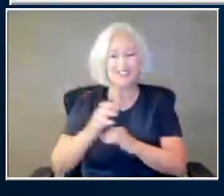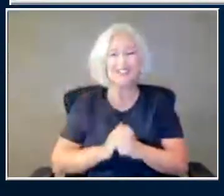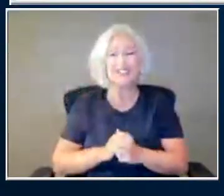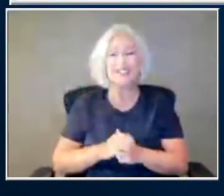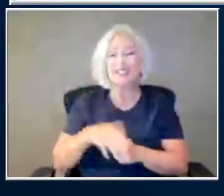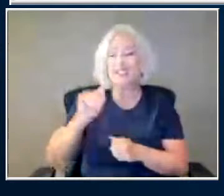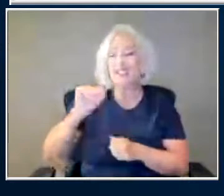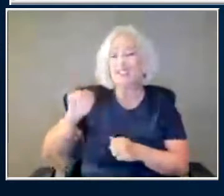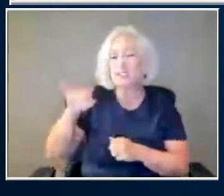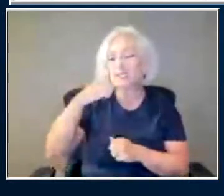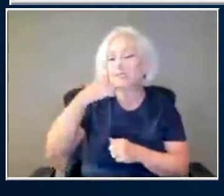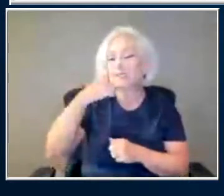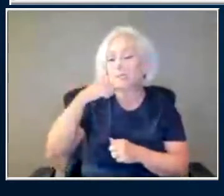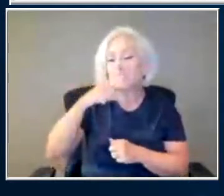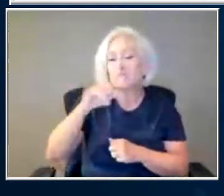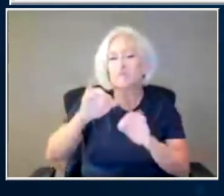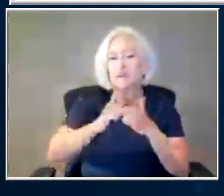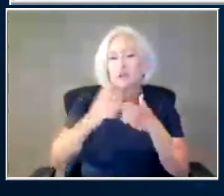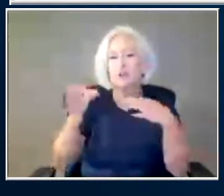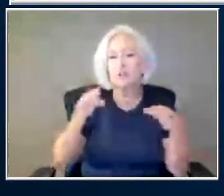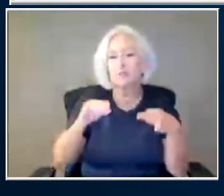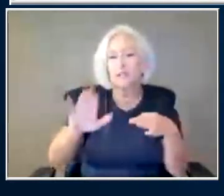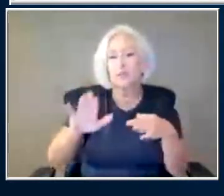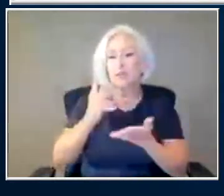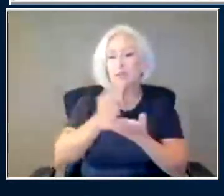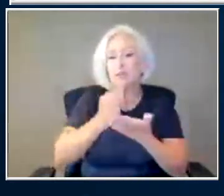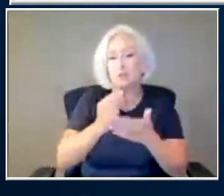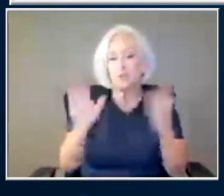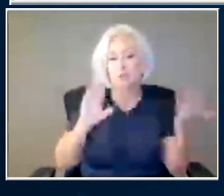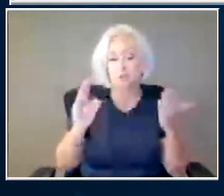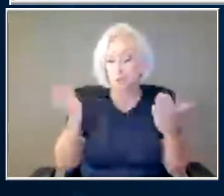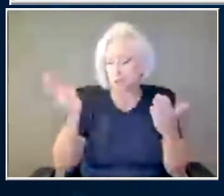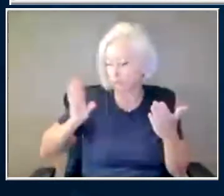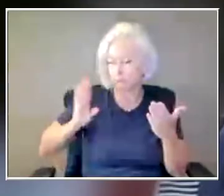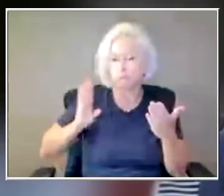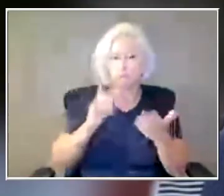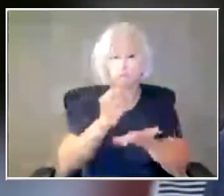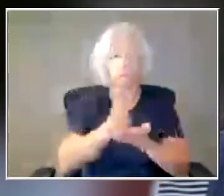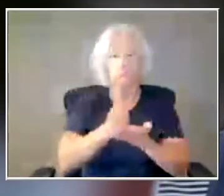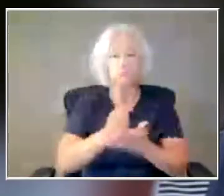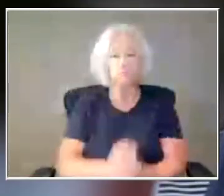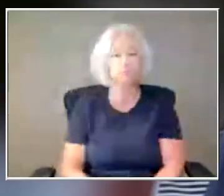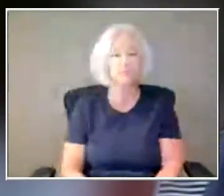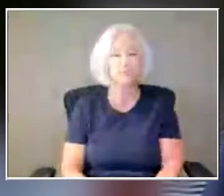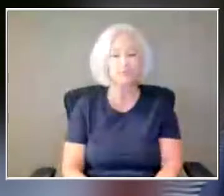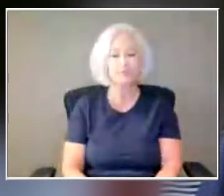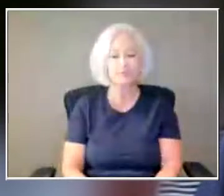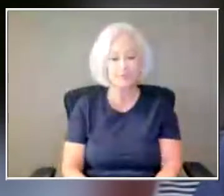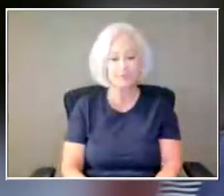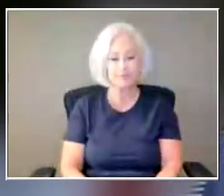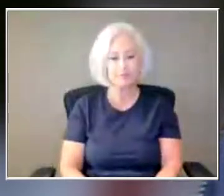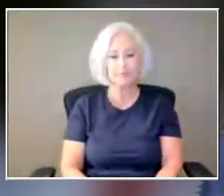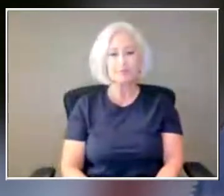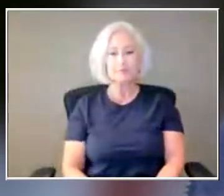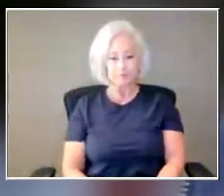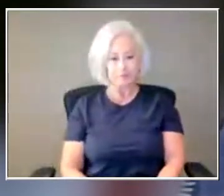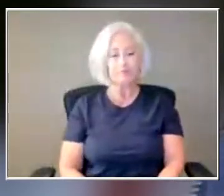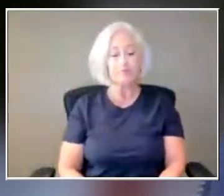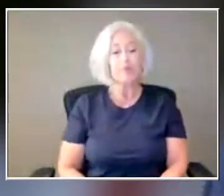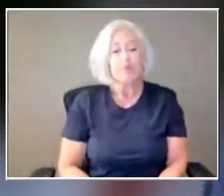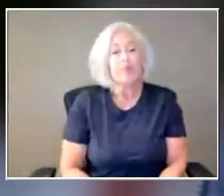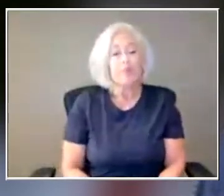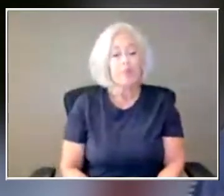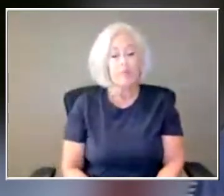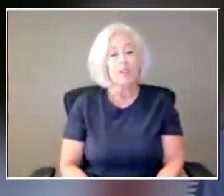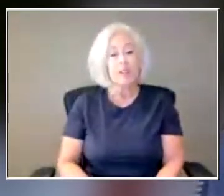Pluvicto treatment to those previous treatments that you had received? Well, it was the side effects I